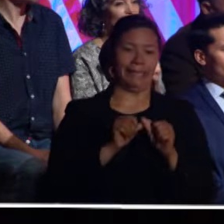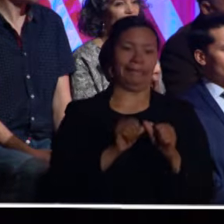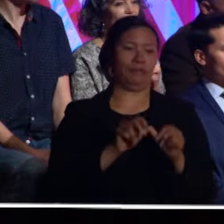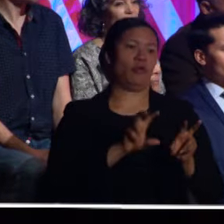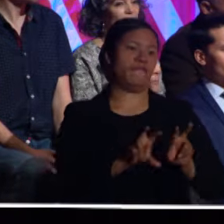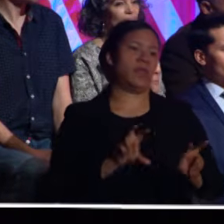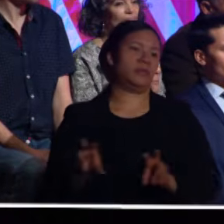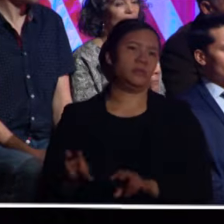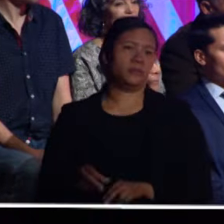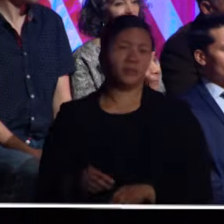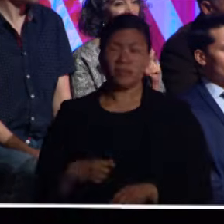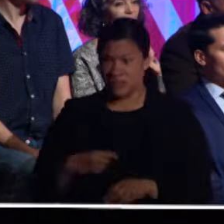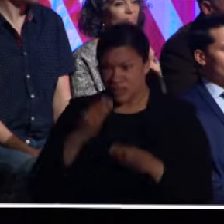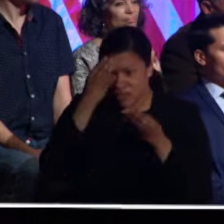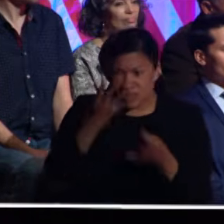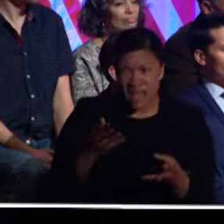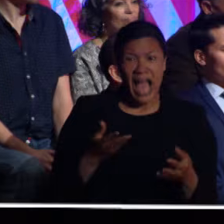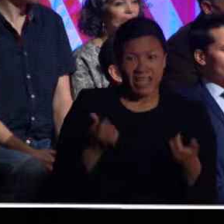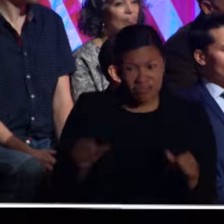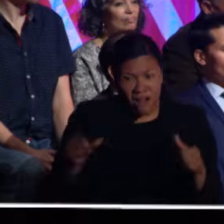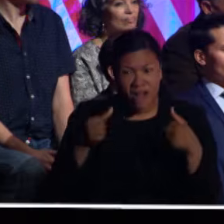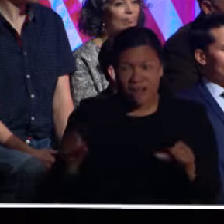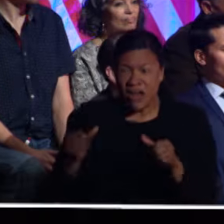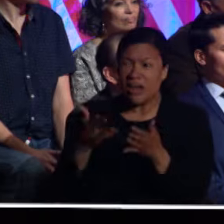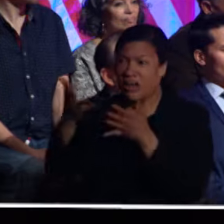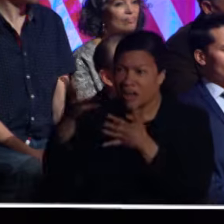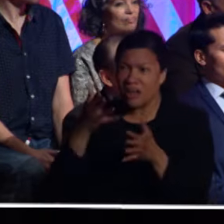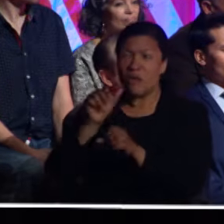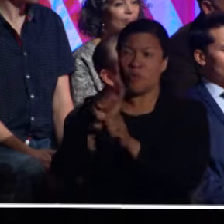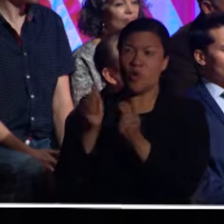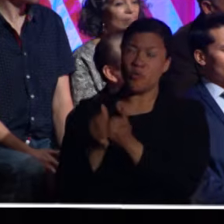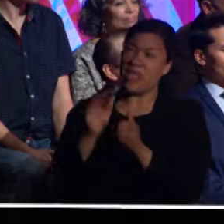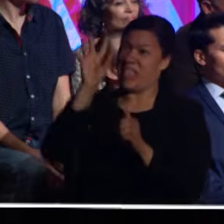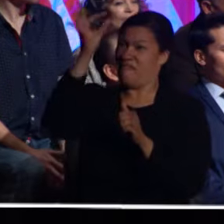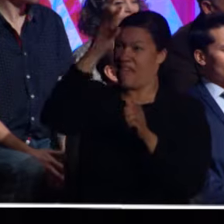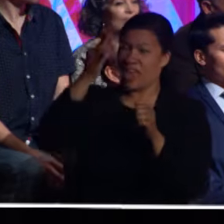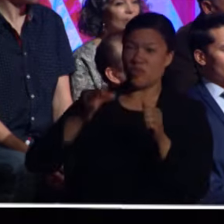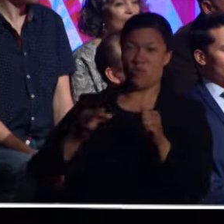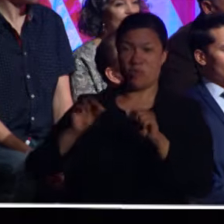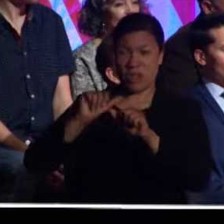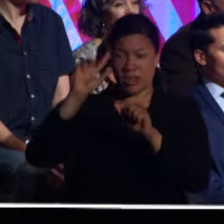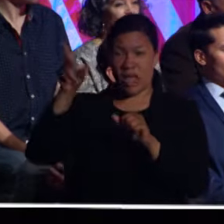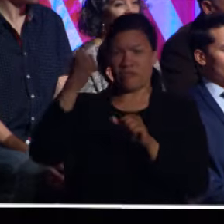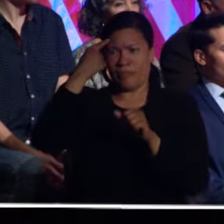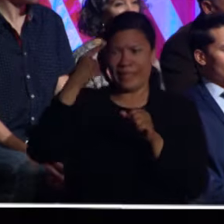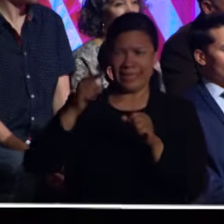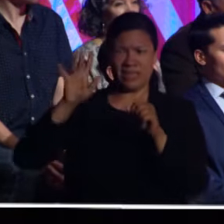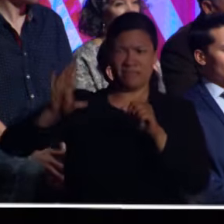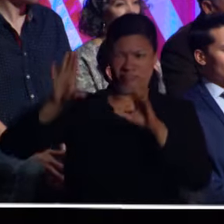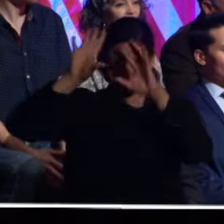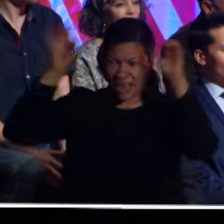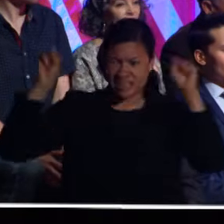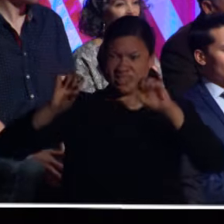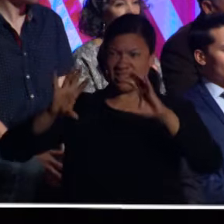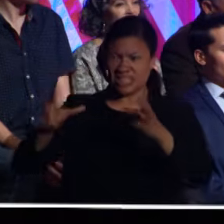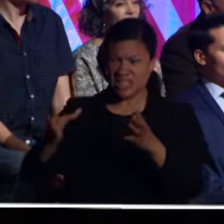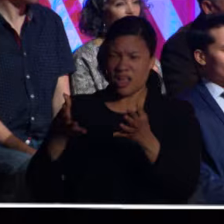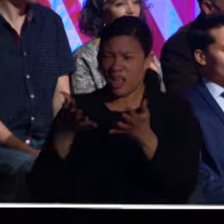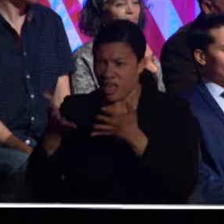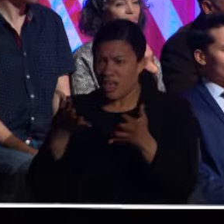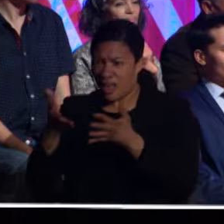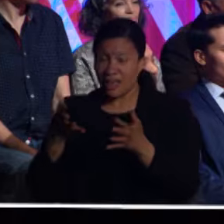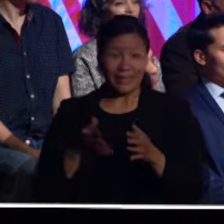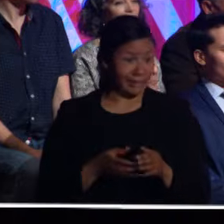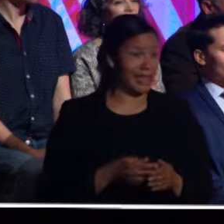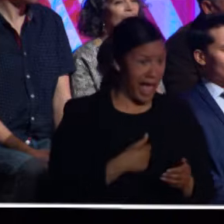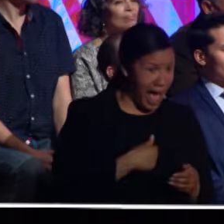work with the current federal administration, and I will continue to do so. Sometimes it means sitting across from the president himself